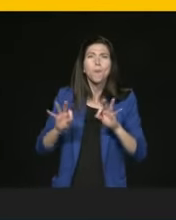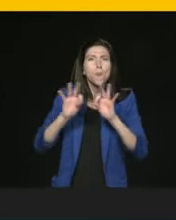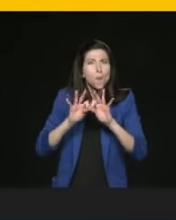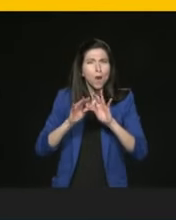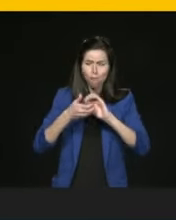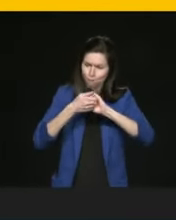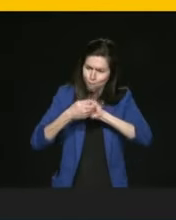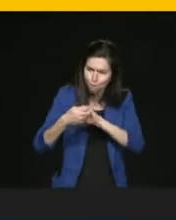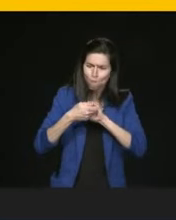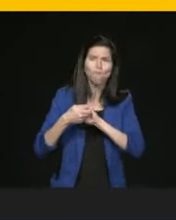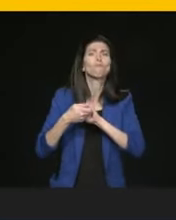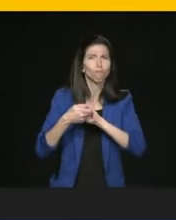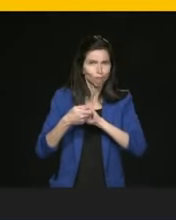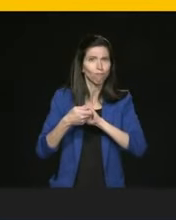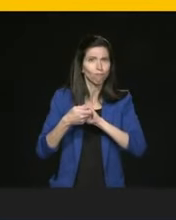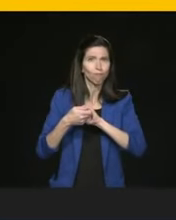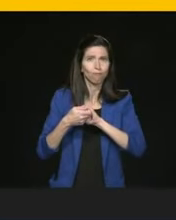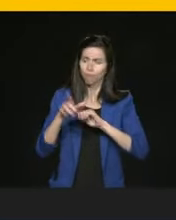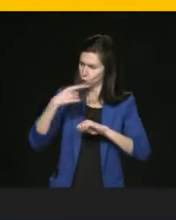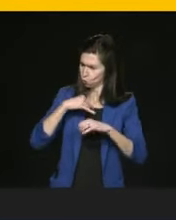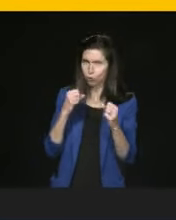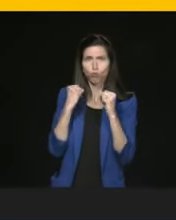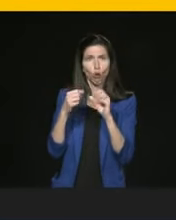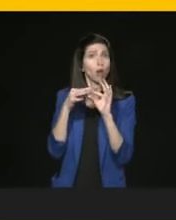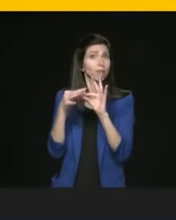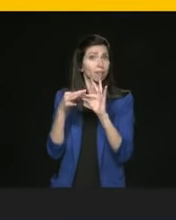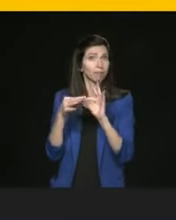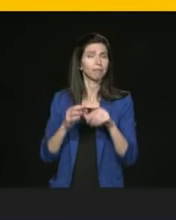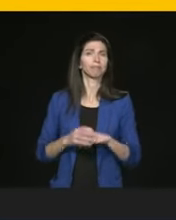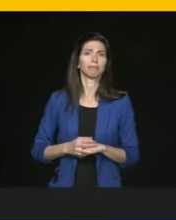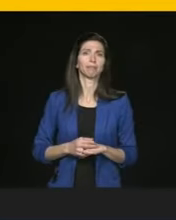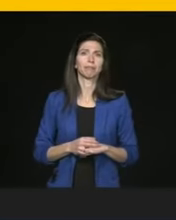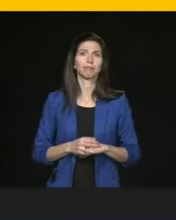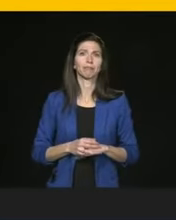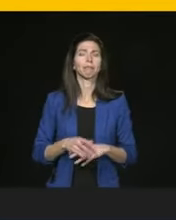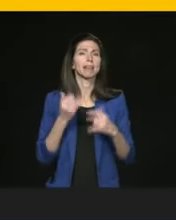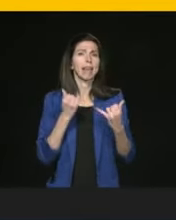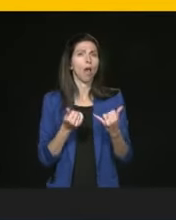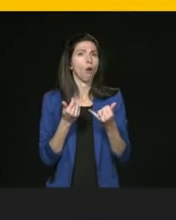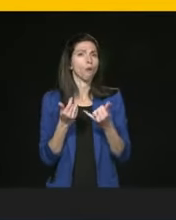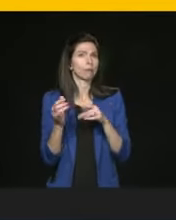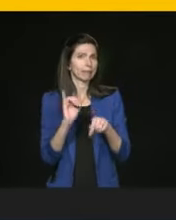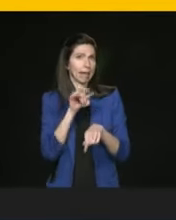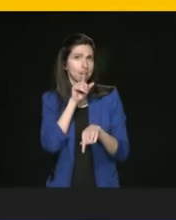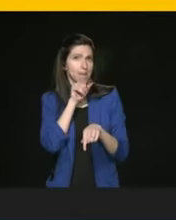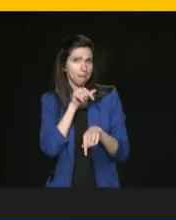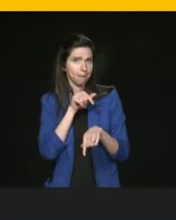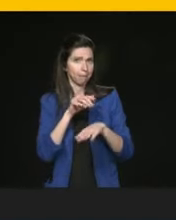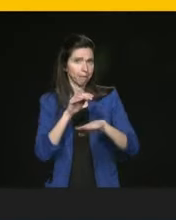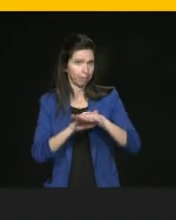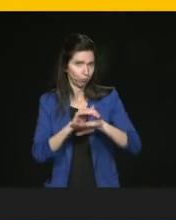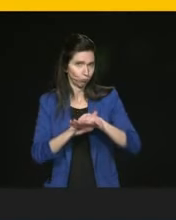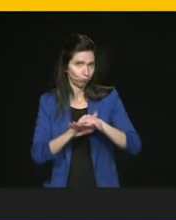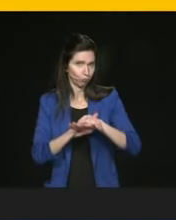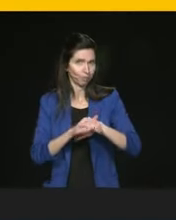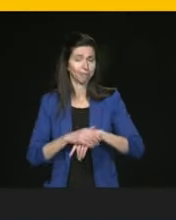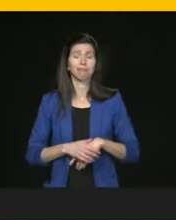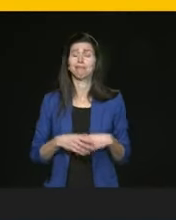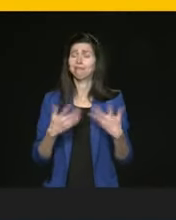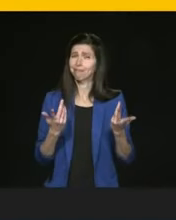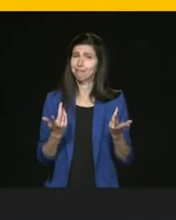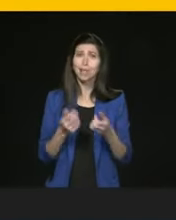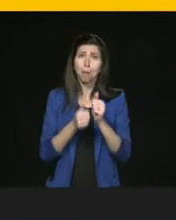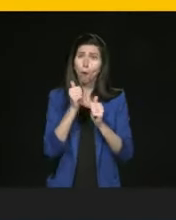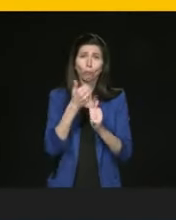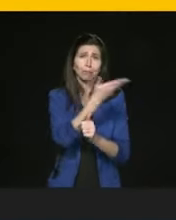Okay, but it's in English. So I was saying in French what most Canadians already understand, which is that the relationship